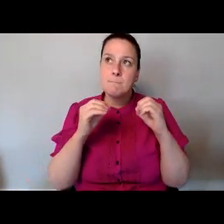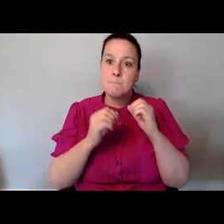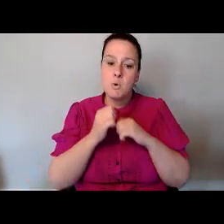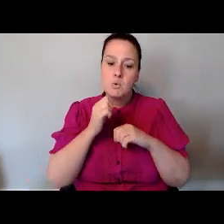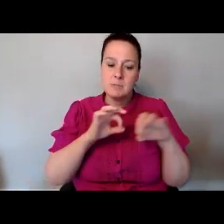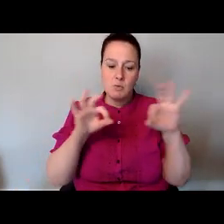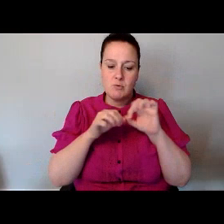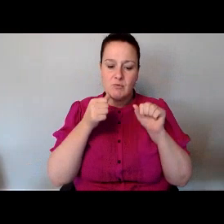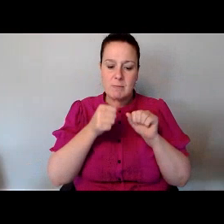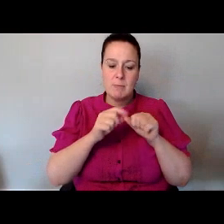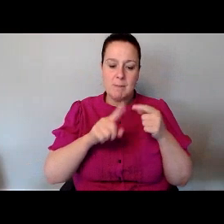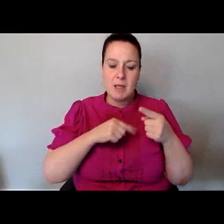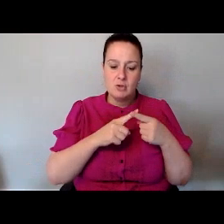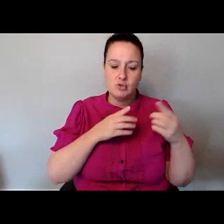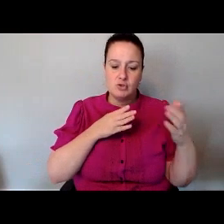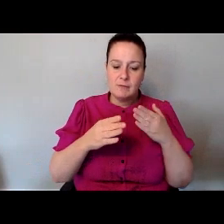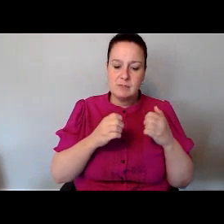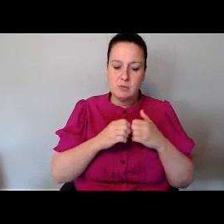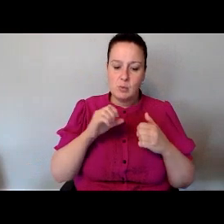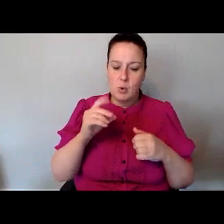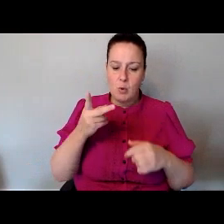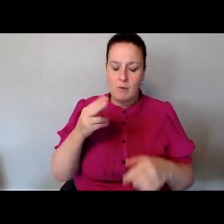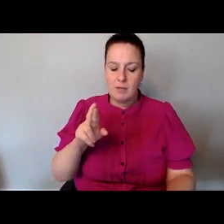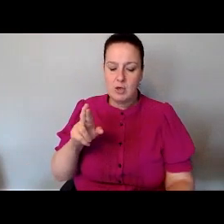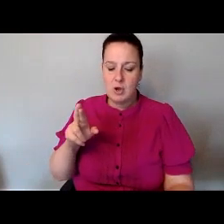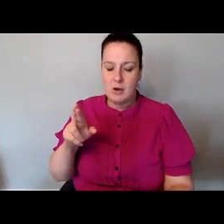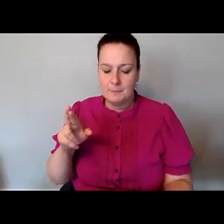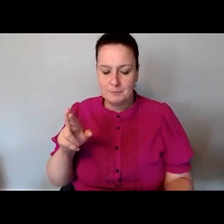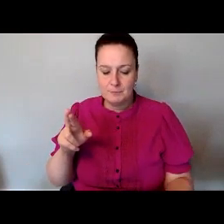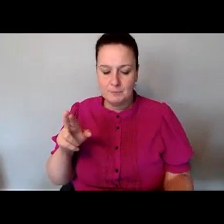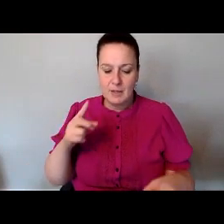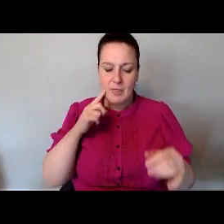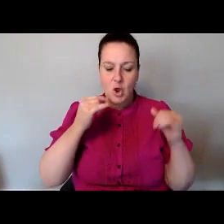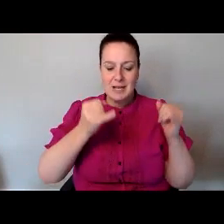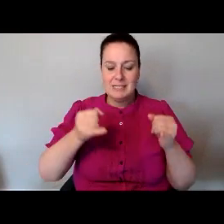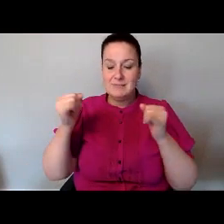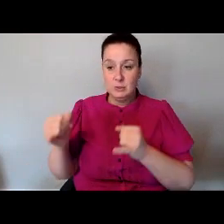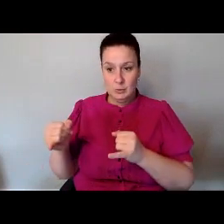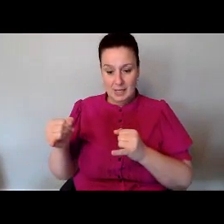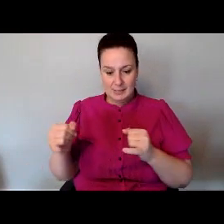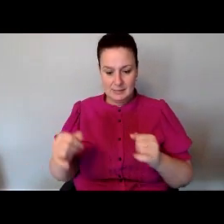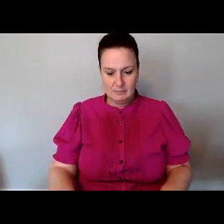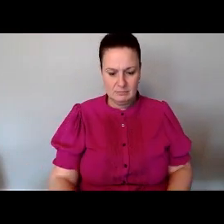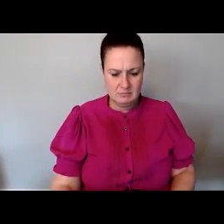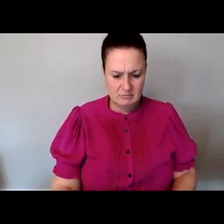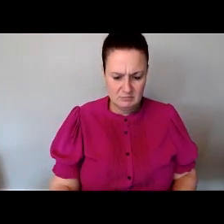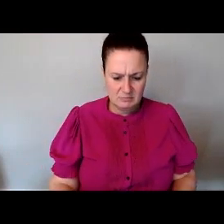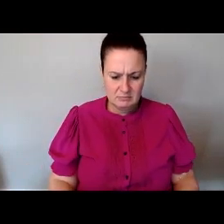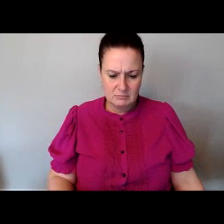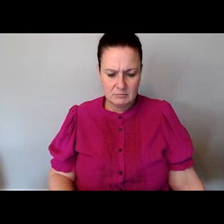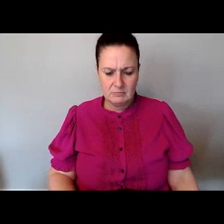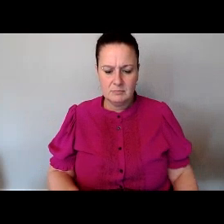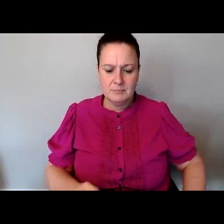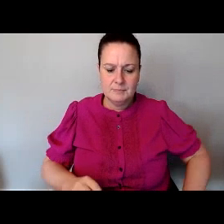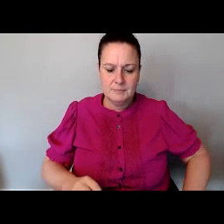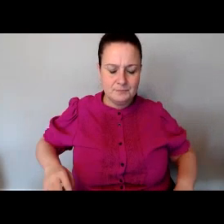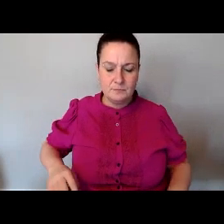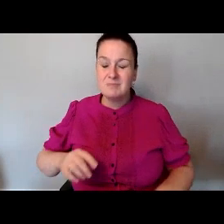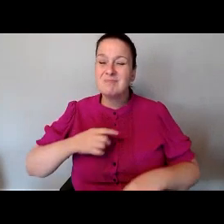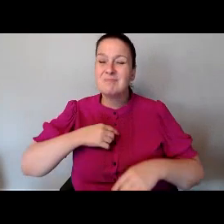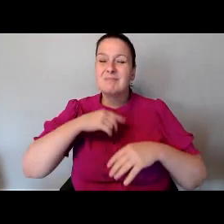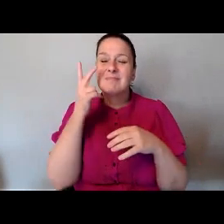services with OVR is that they are individualized. So I did see, a few questions about different